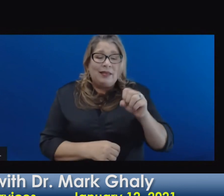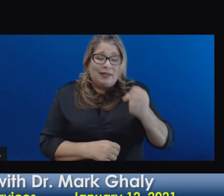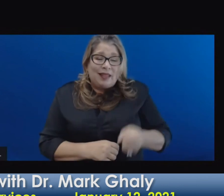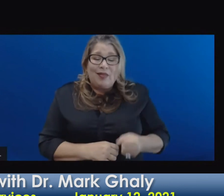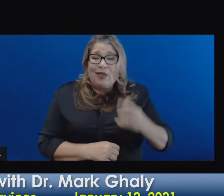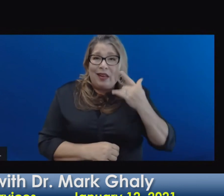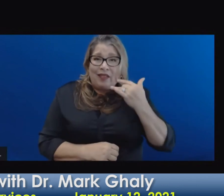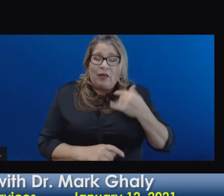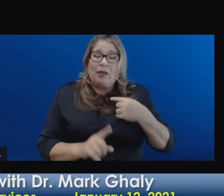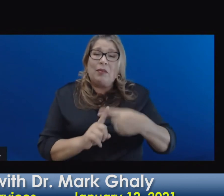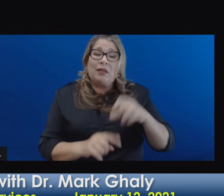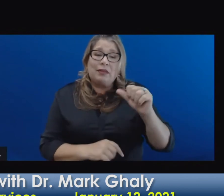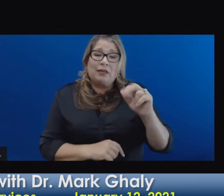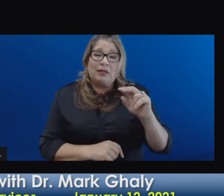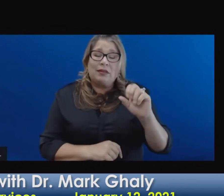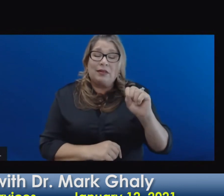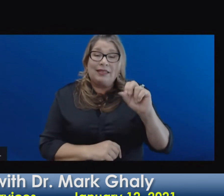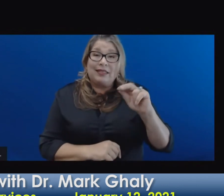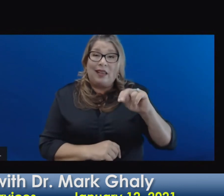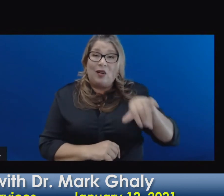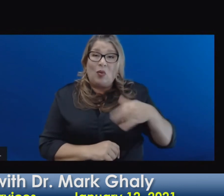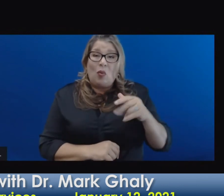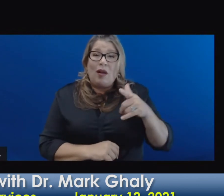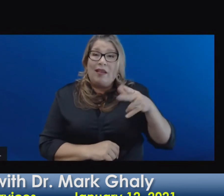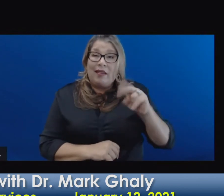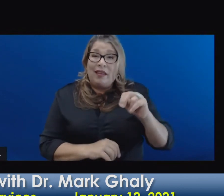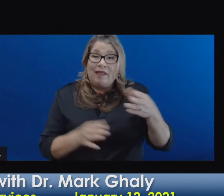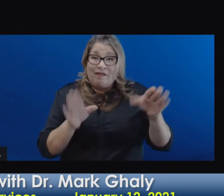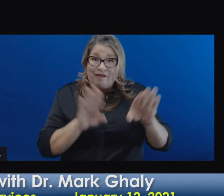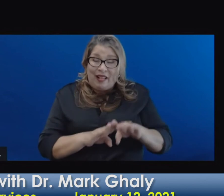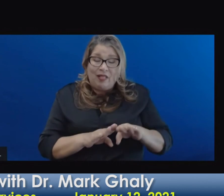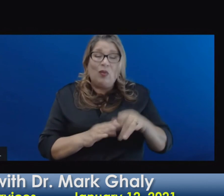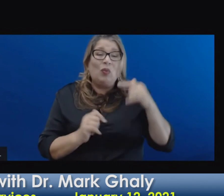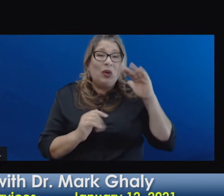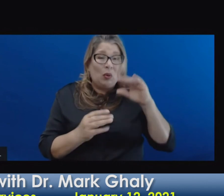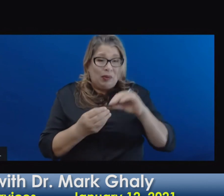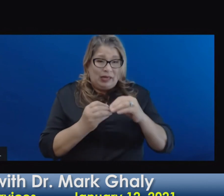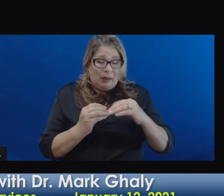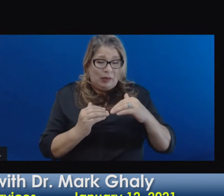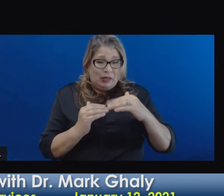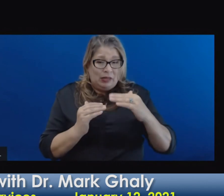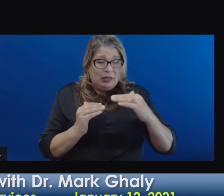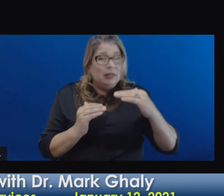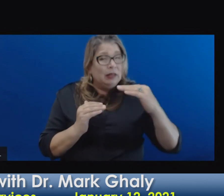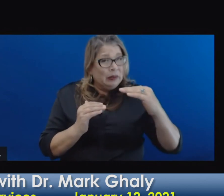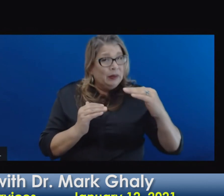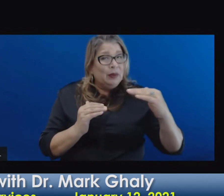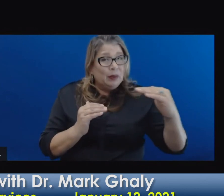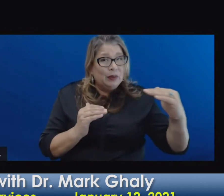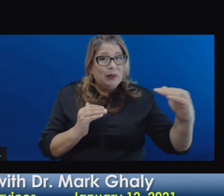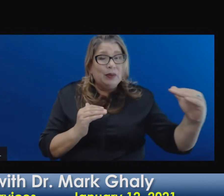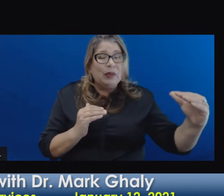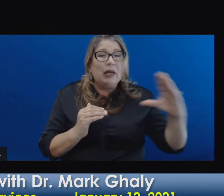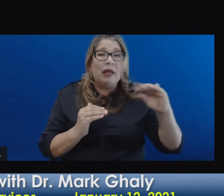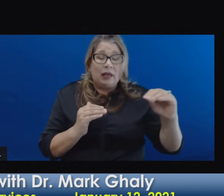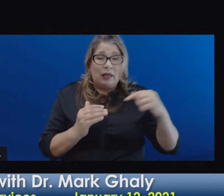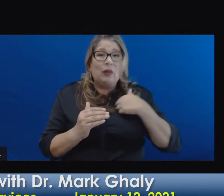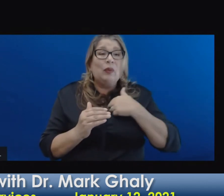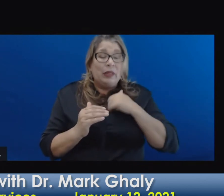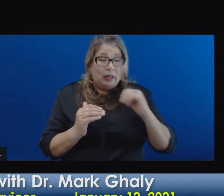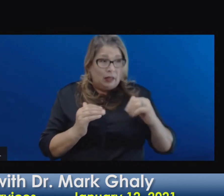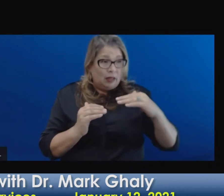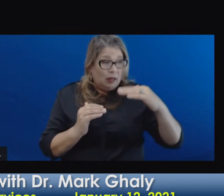trends start to flatten and hold on to those flattenings, that we then continue to pivot the focus